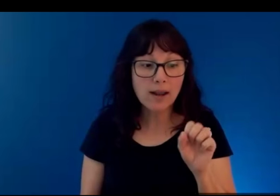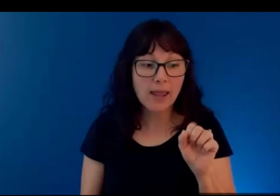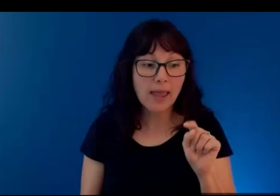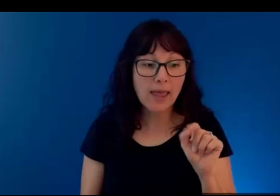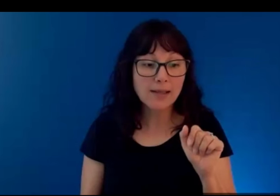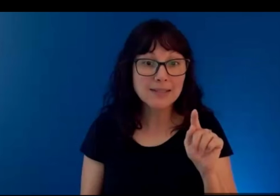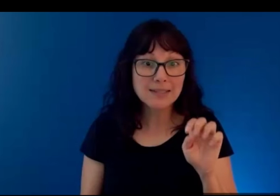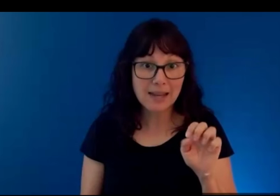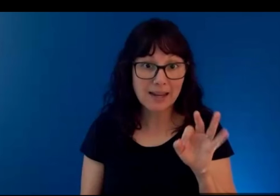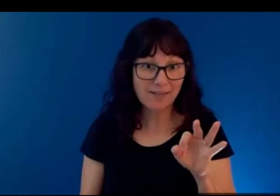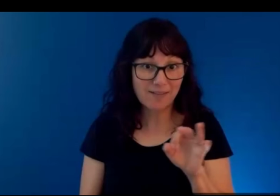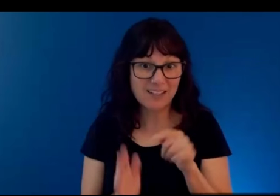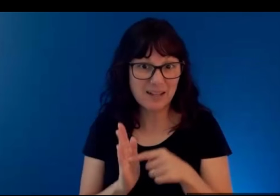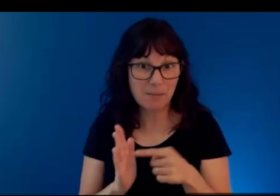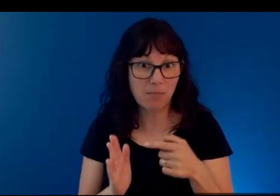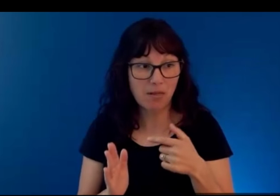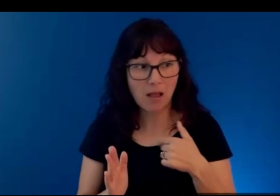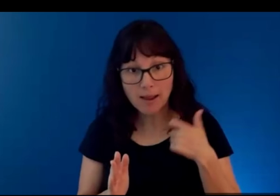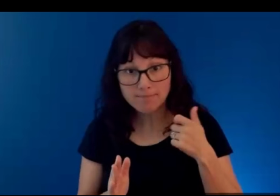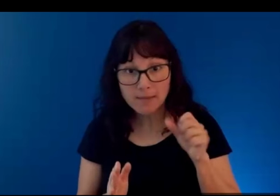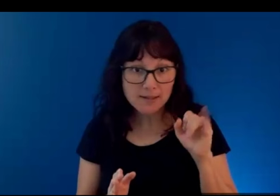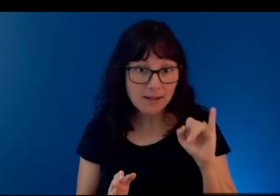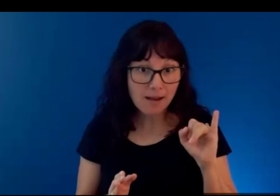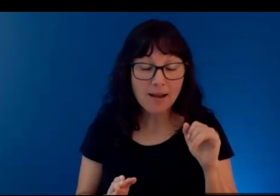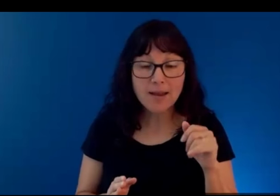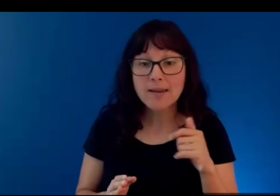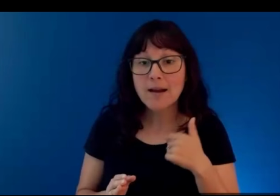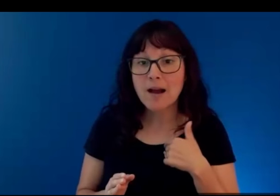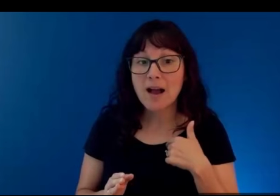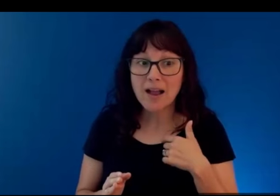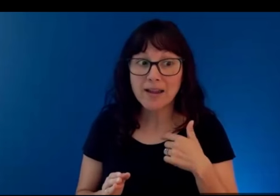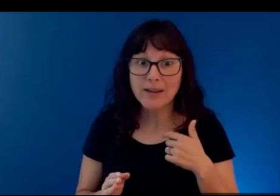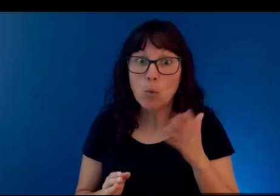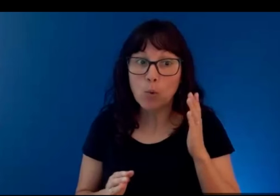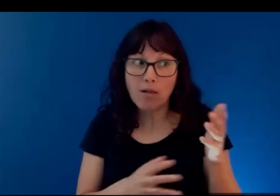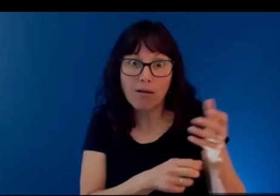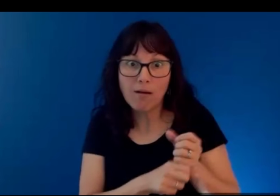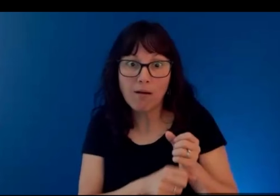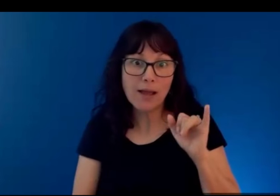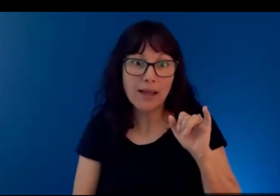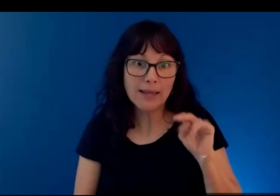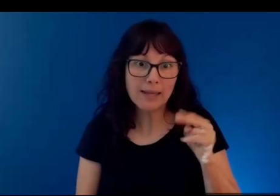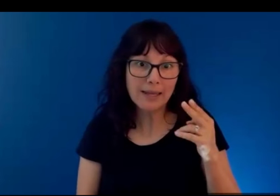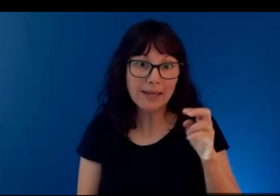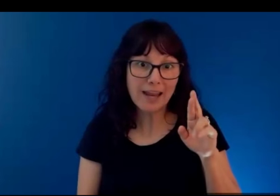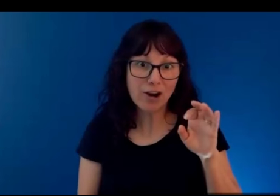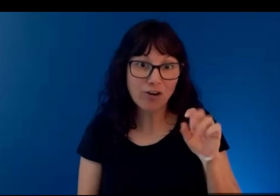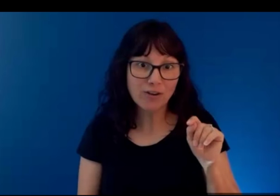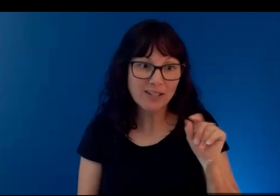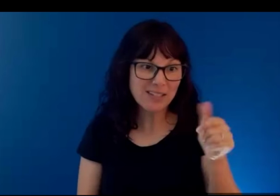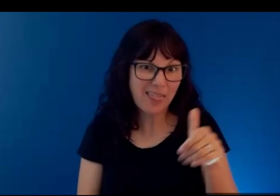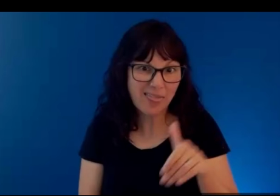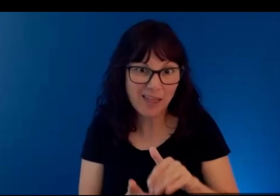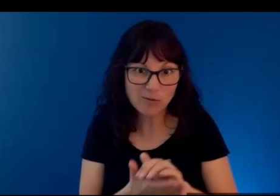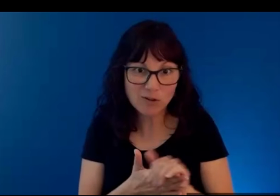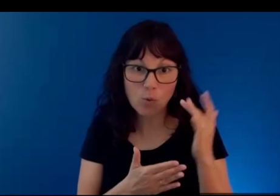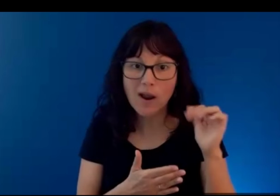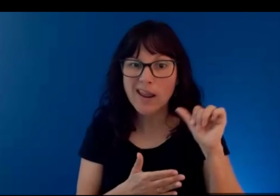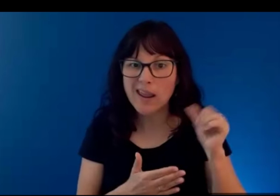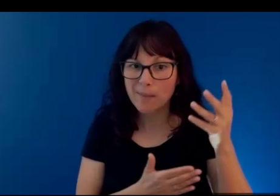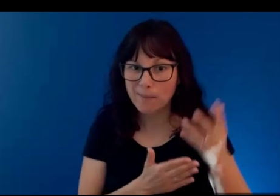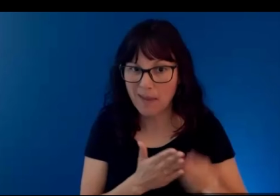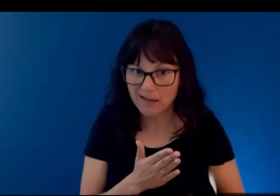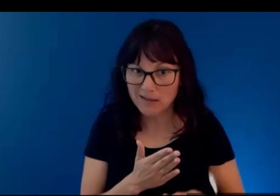So let's say I were on SSI and I were going to inherit $10,000 after my aunt passed away. Well, if I